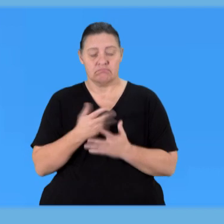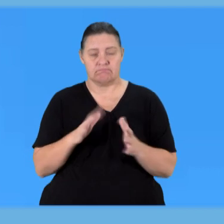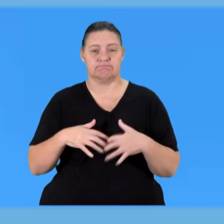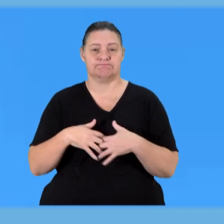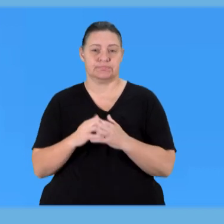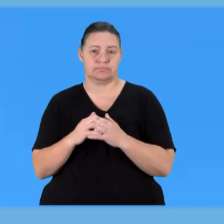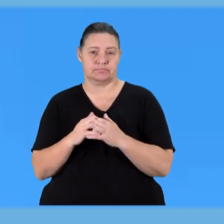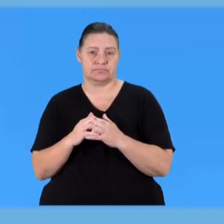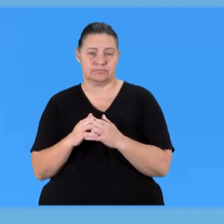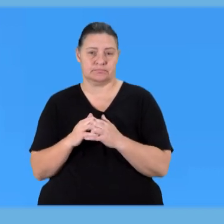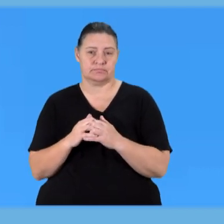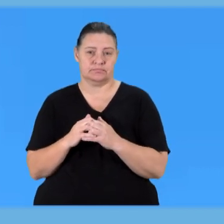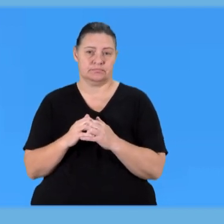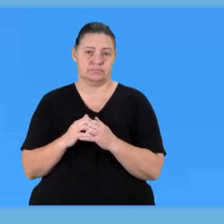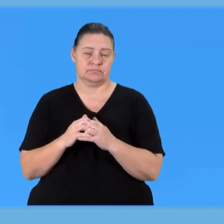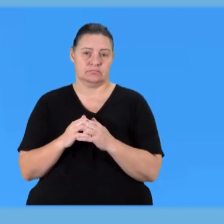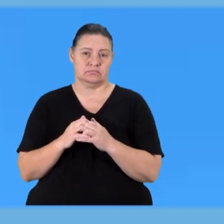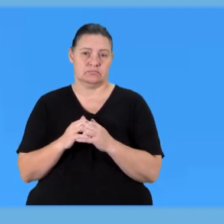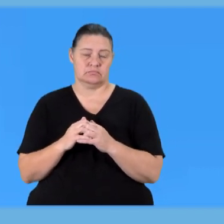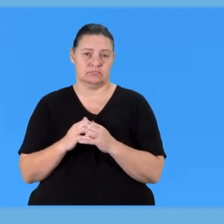to form